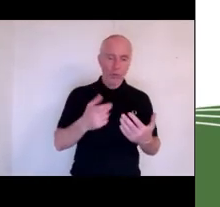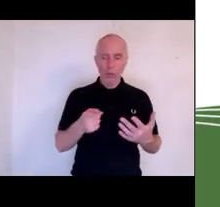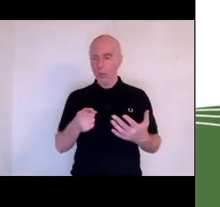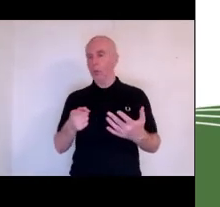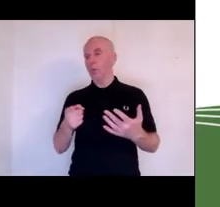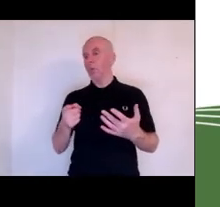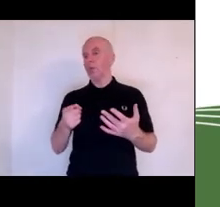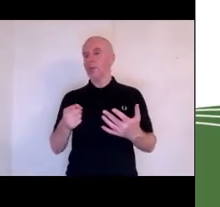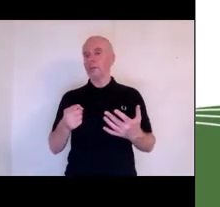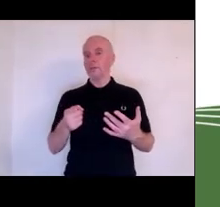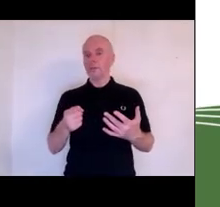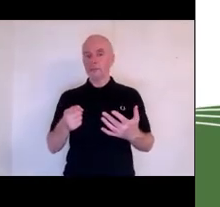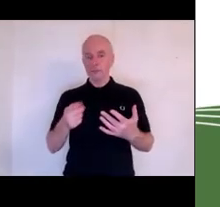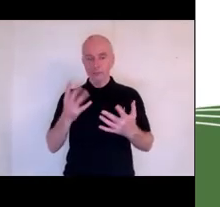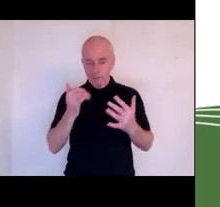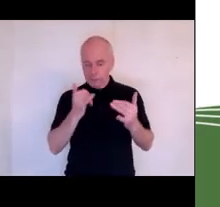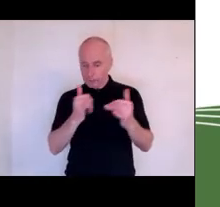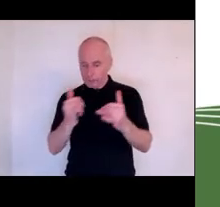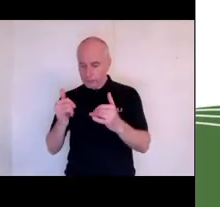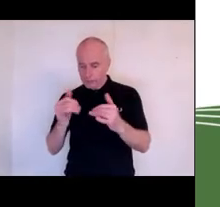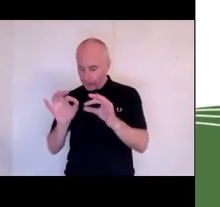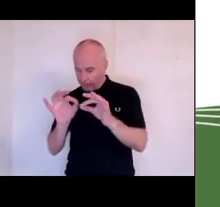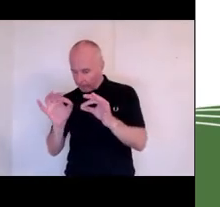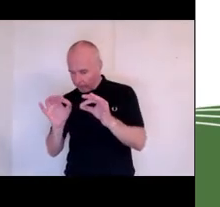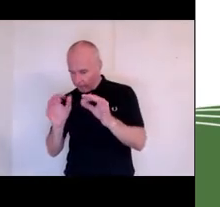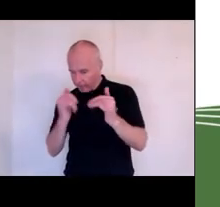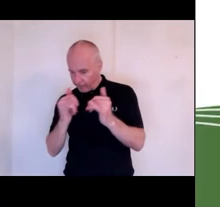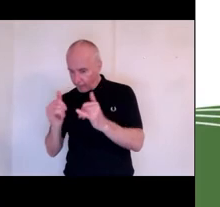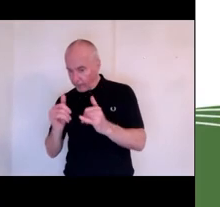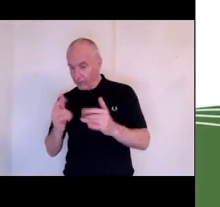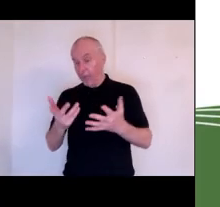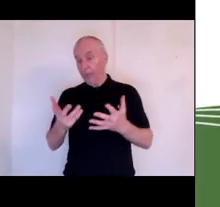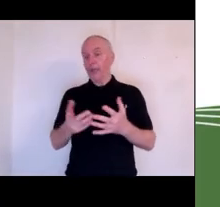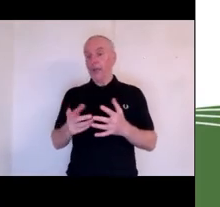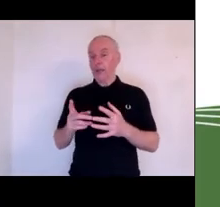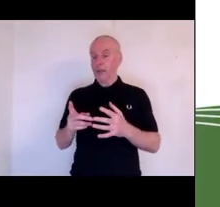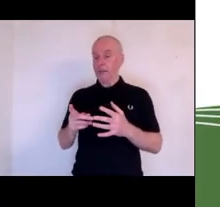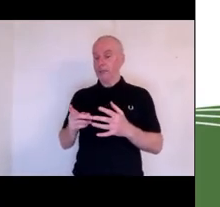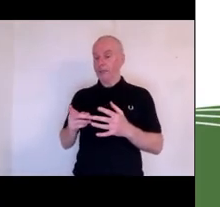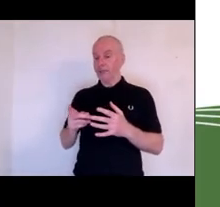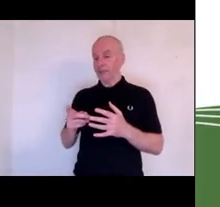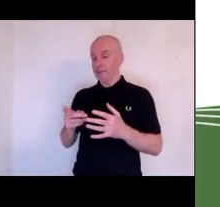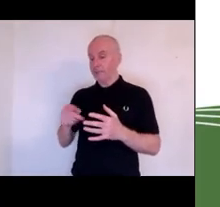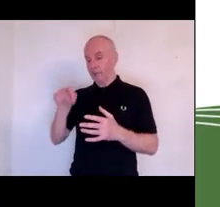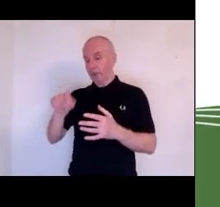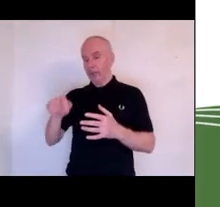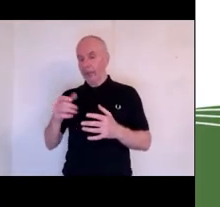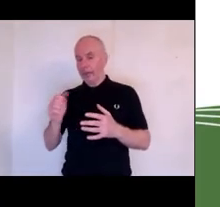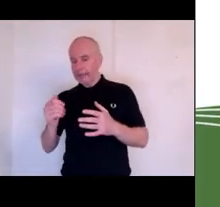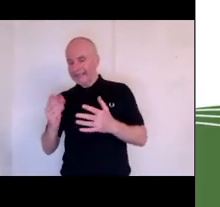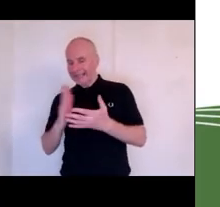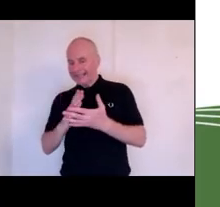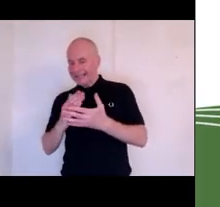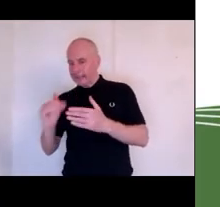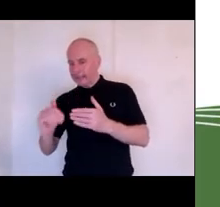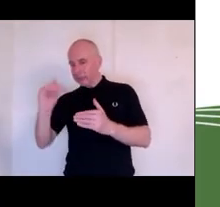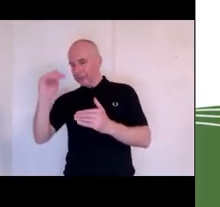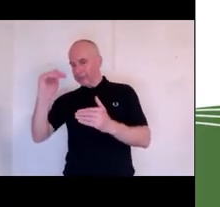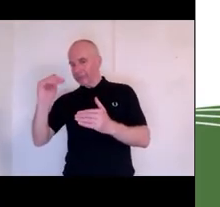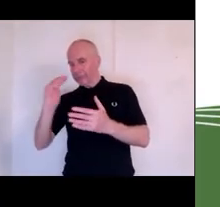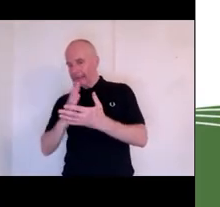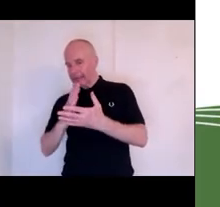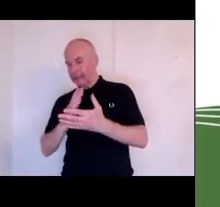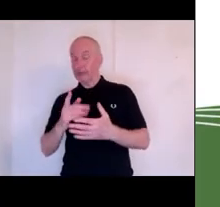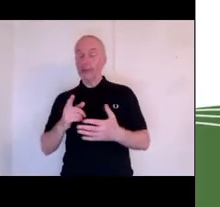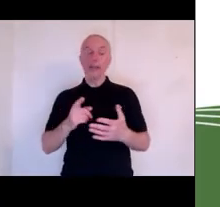a less experienced team that is likely to have higher uncertainty in it. They use that to make an evaluation.